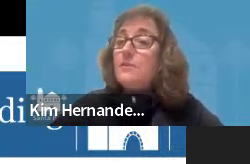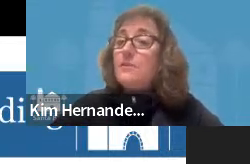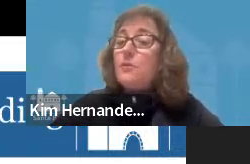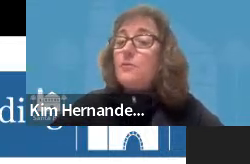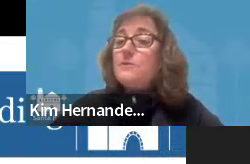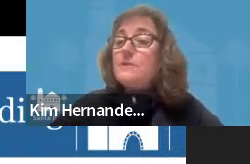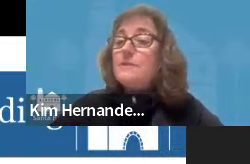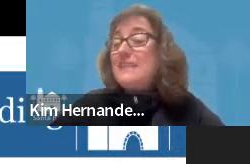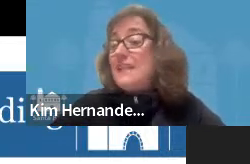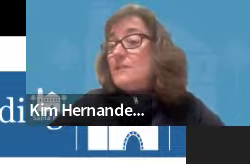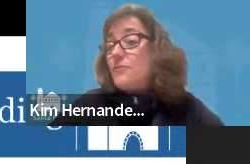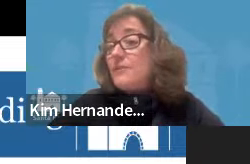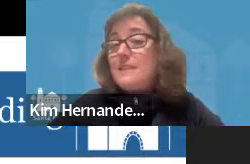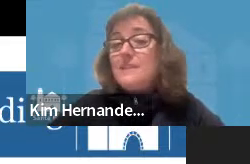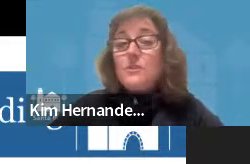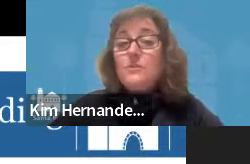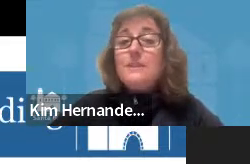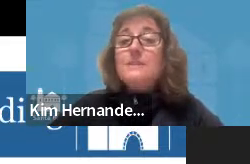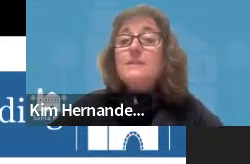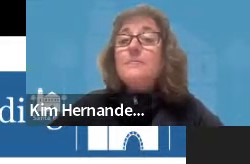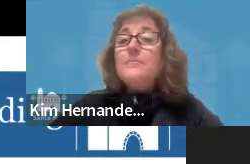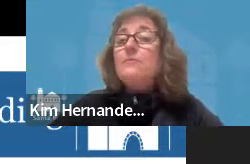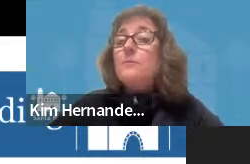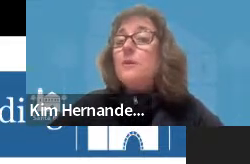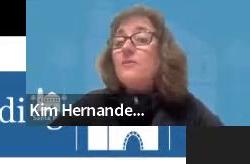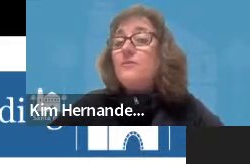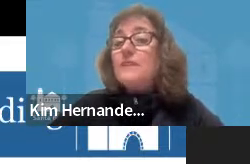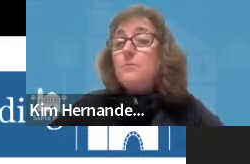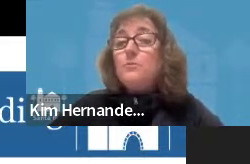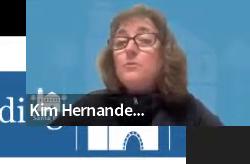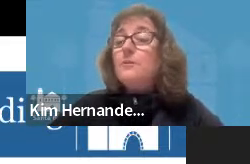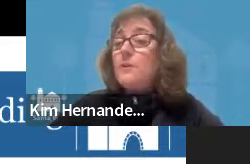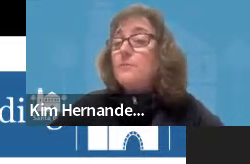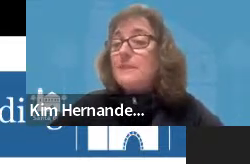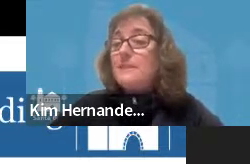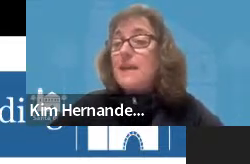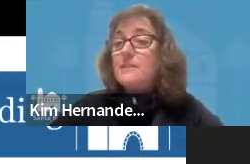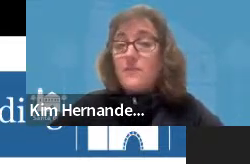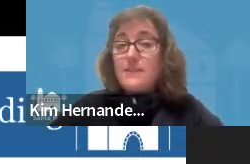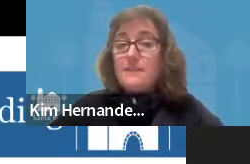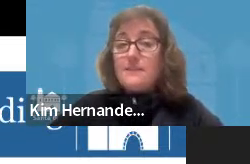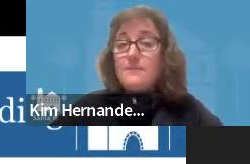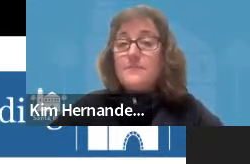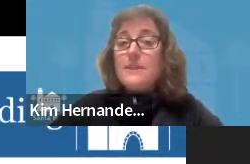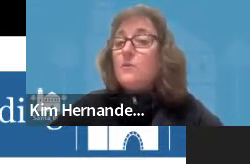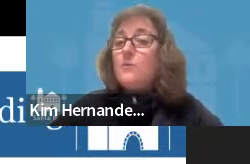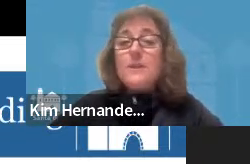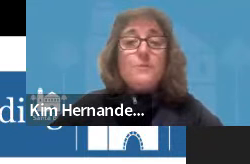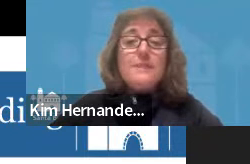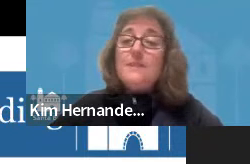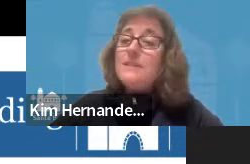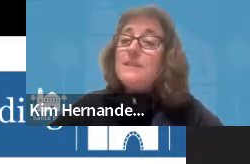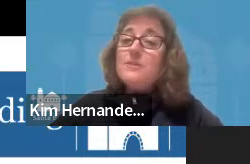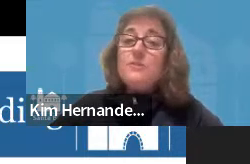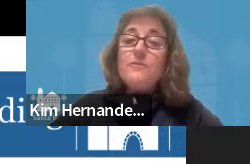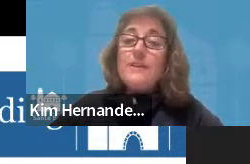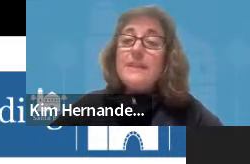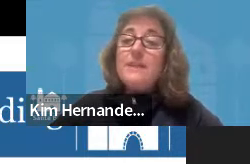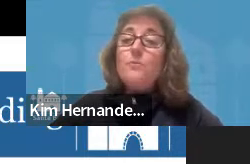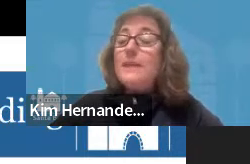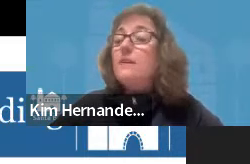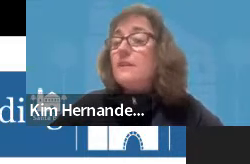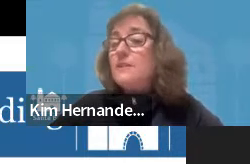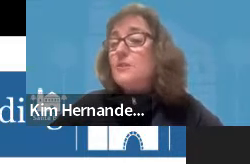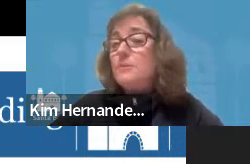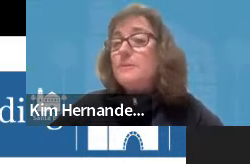for the needs for these students from our fixed pool of property tax funds. We don't receive additional